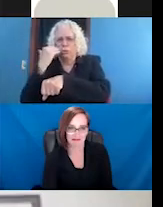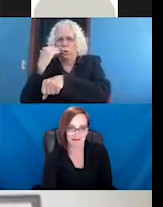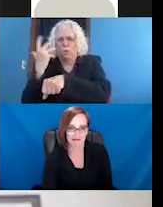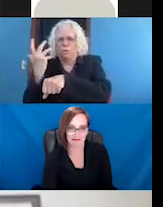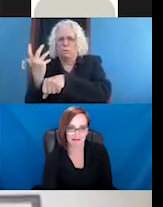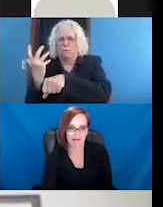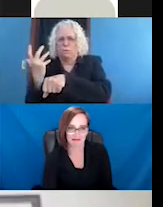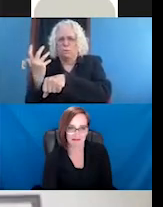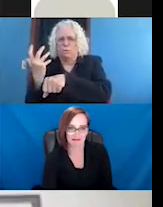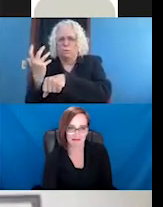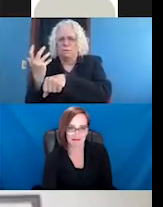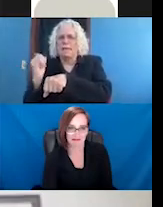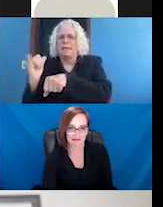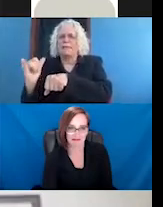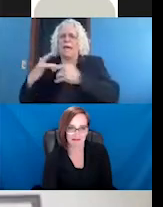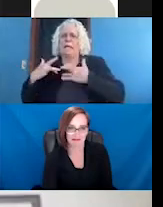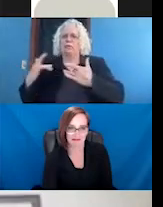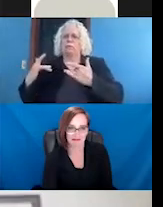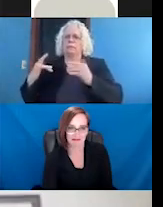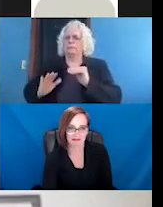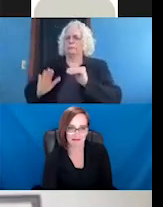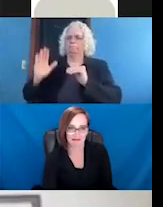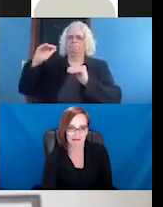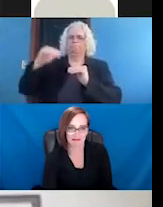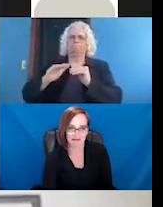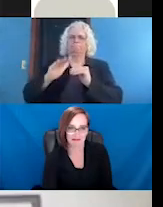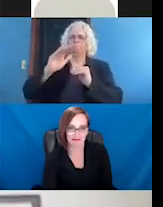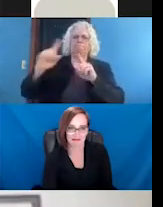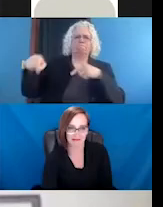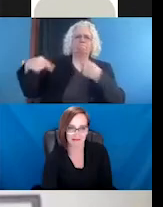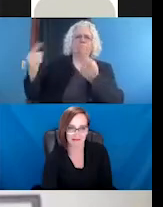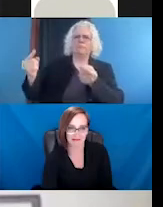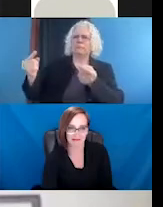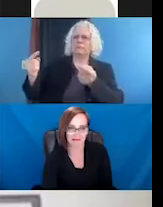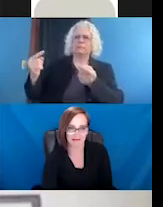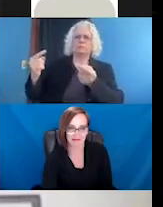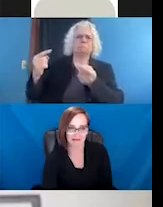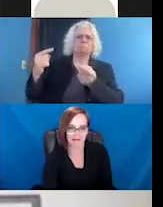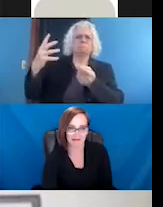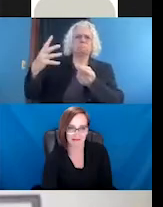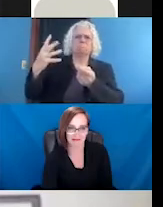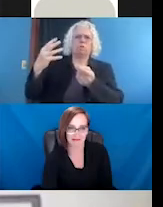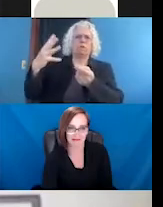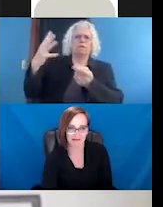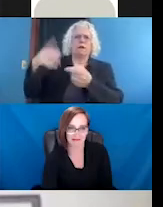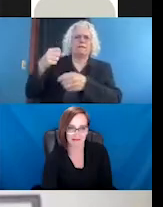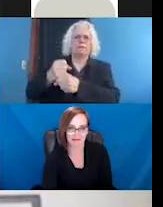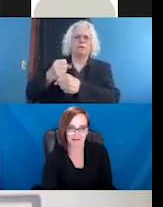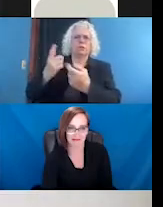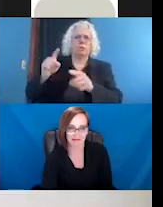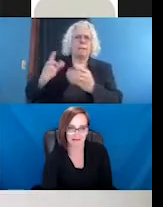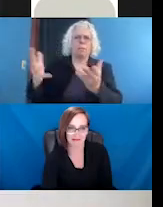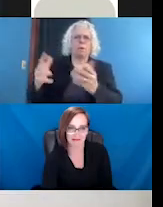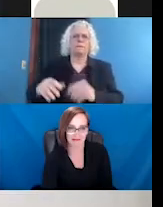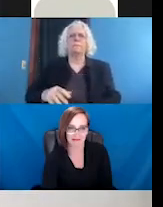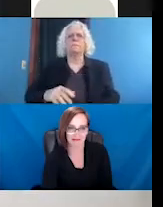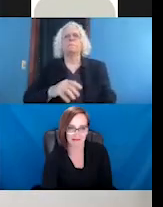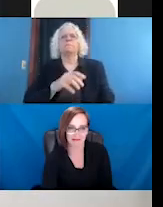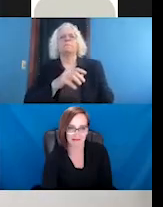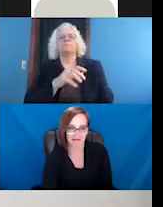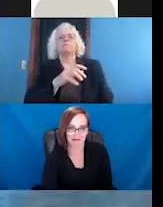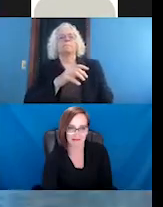has that trended in recent years? So we've done some estimates,